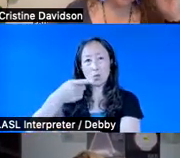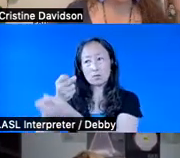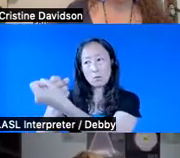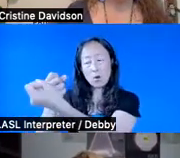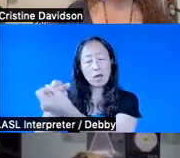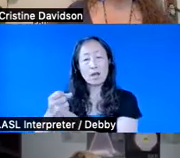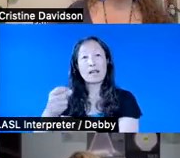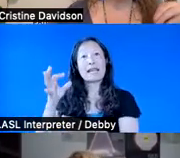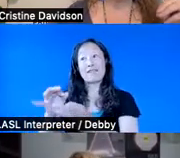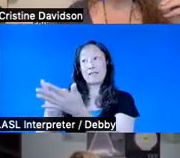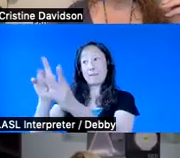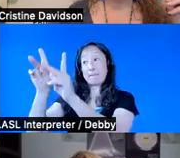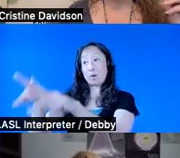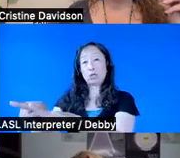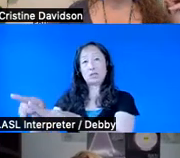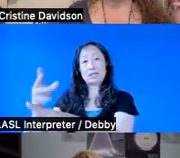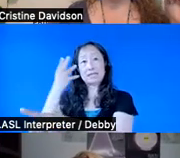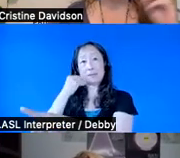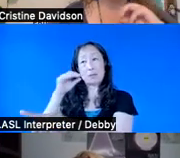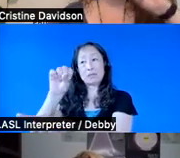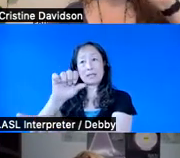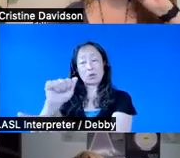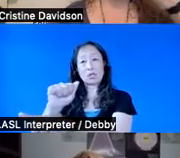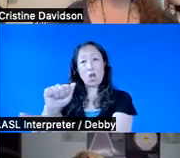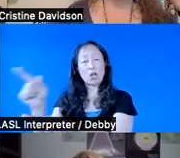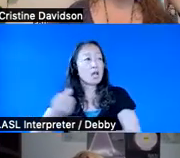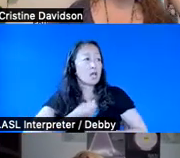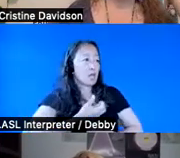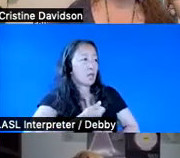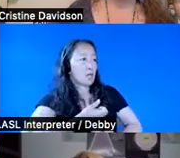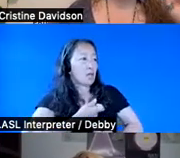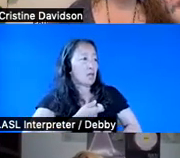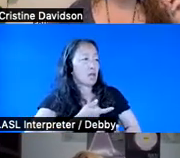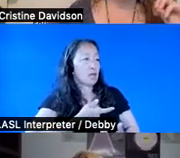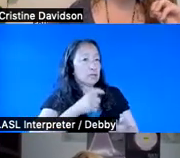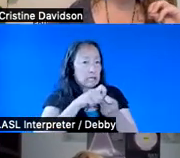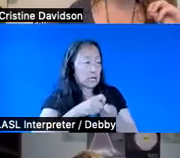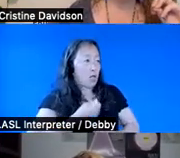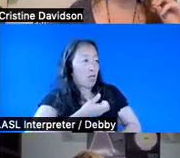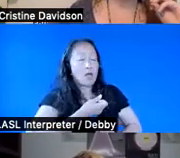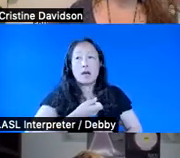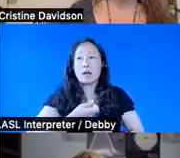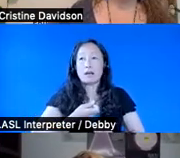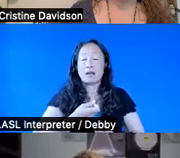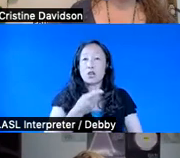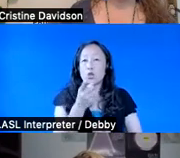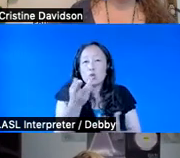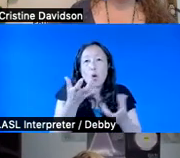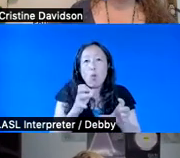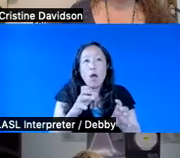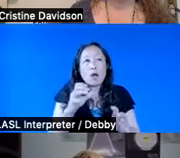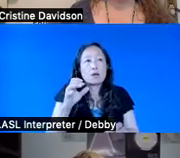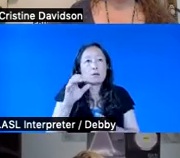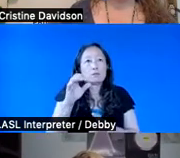experienced sexual assault and they're telling you details, you don't want that information to be, you know, for them to subpoena you and you have to go and